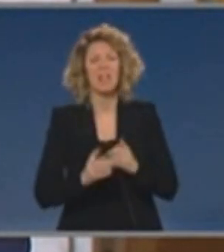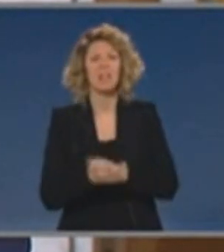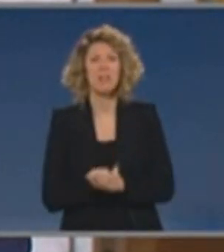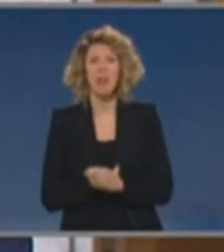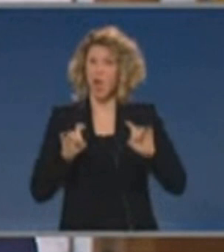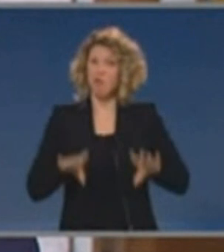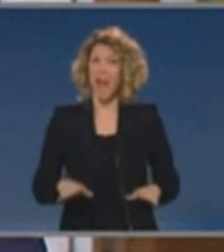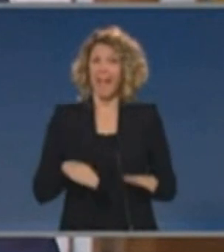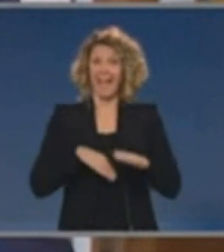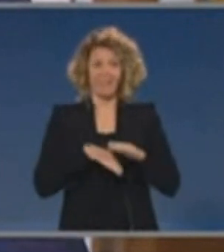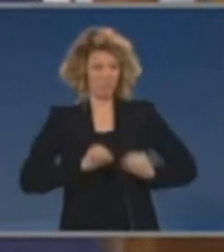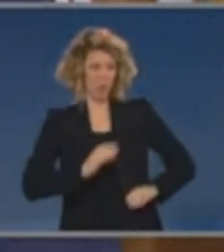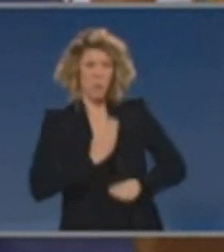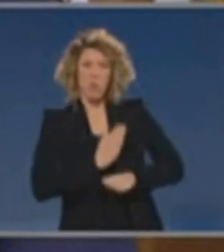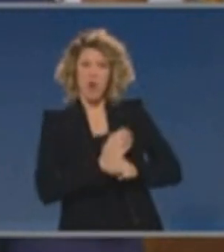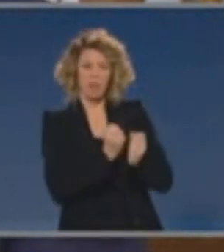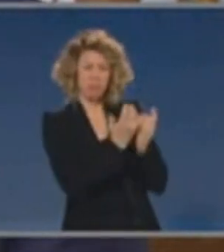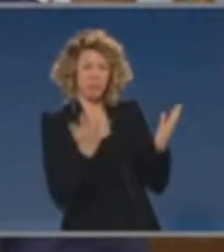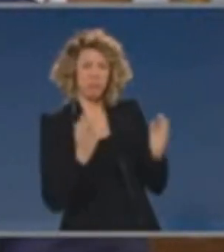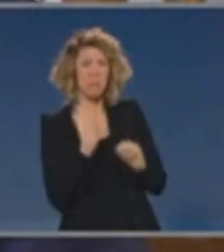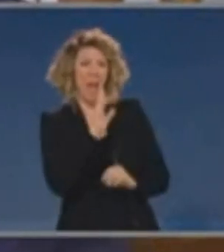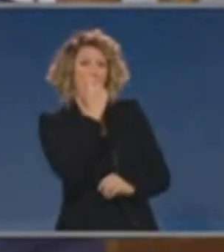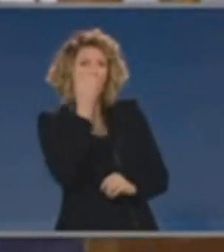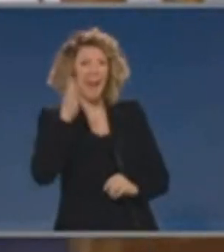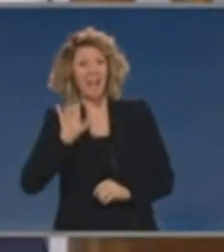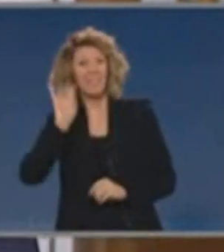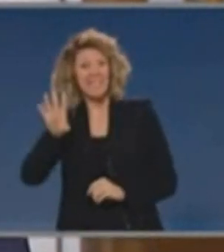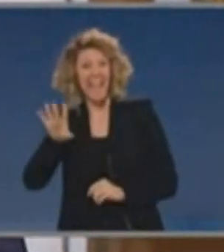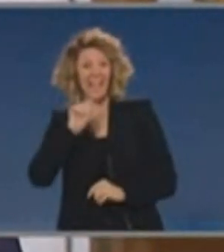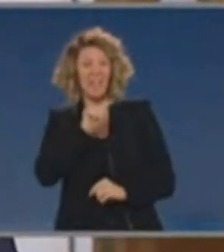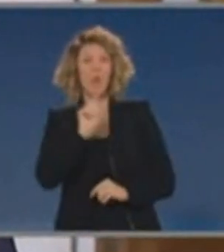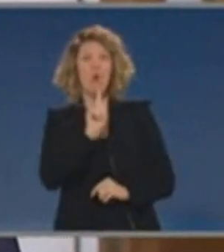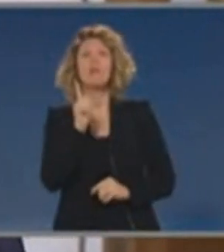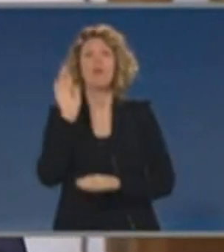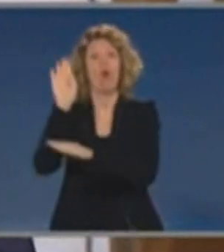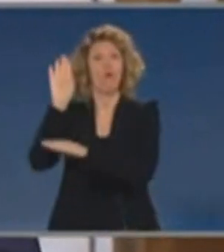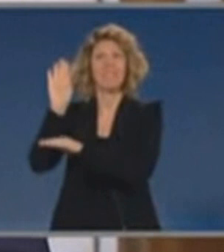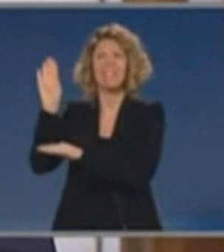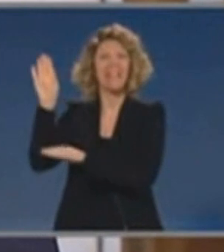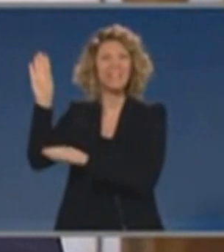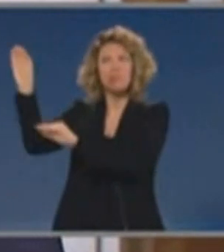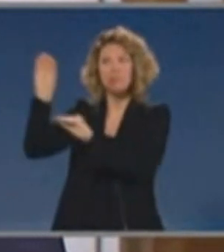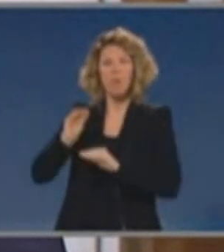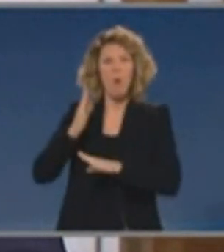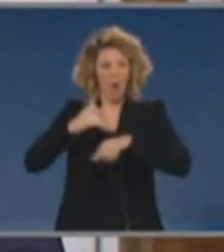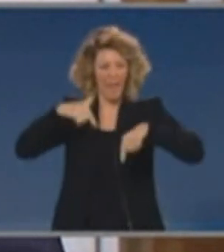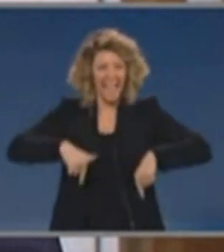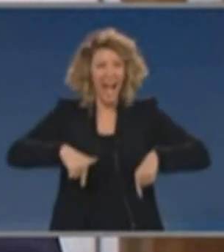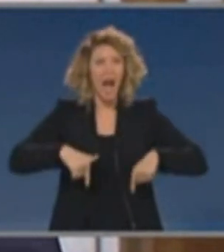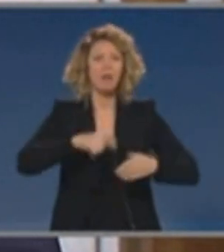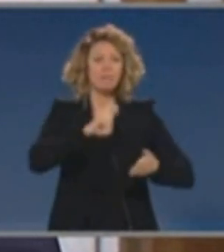Australian jobs are created by foreign investment. Foreign investment brings skills